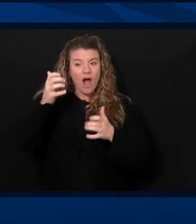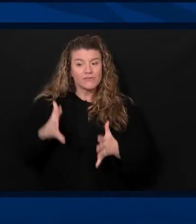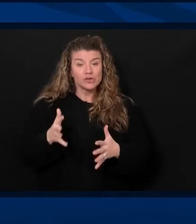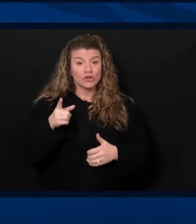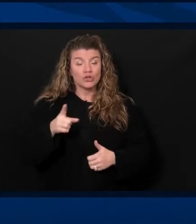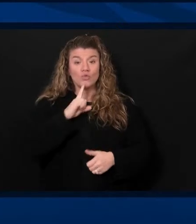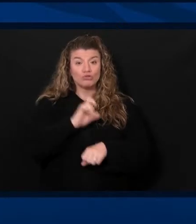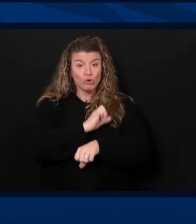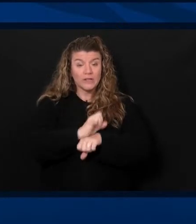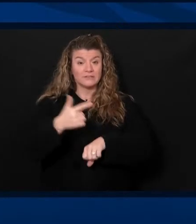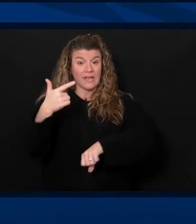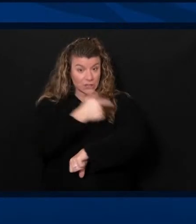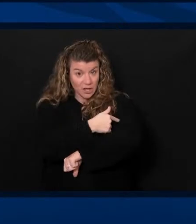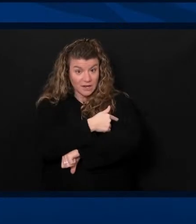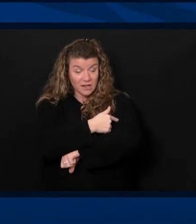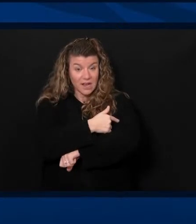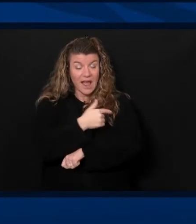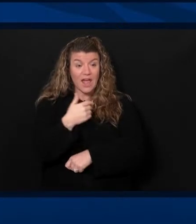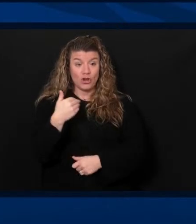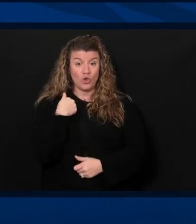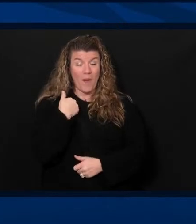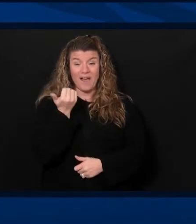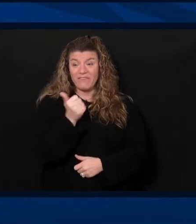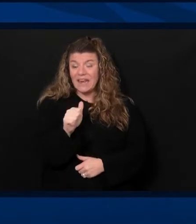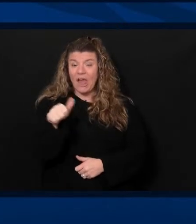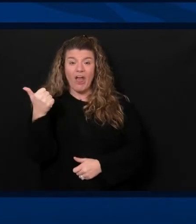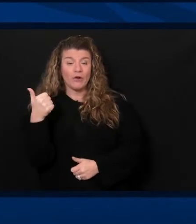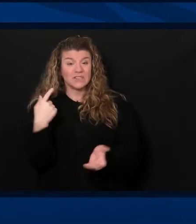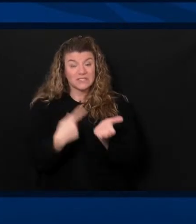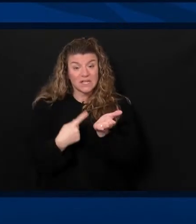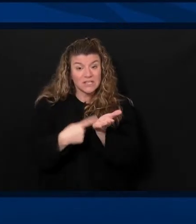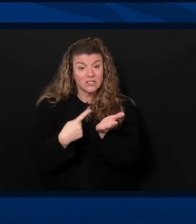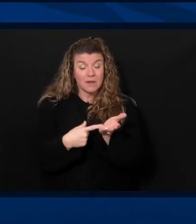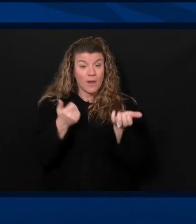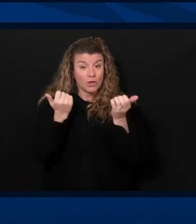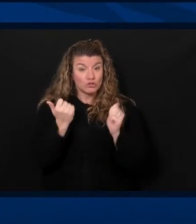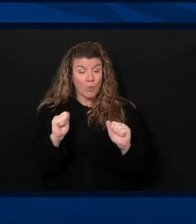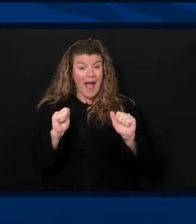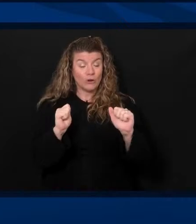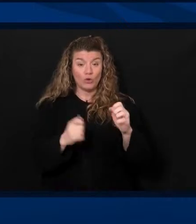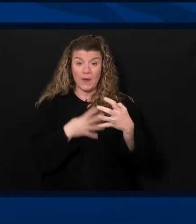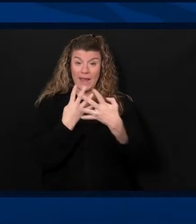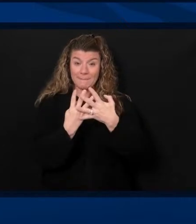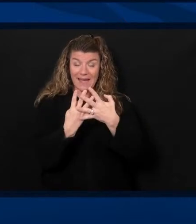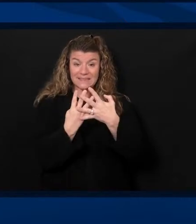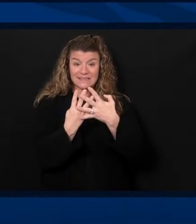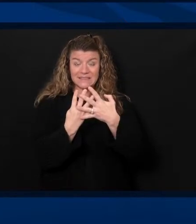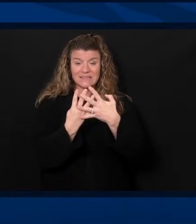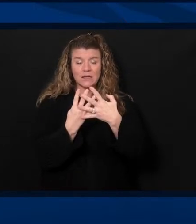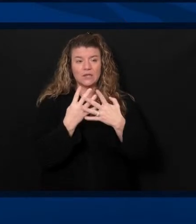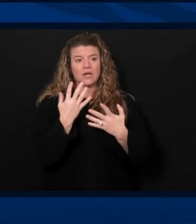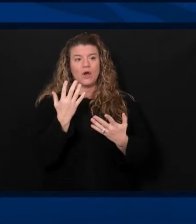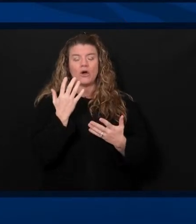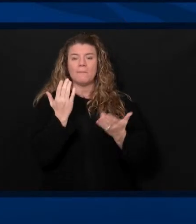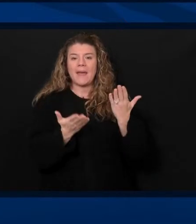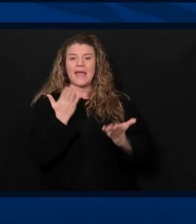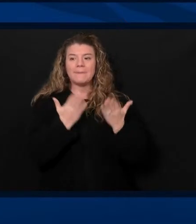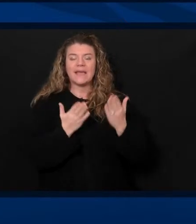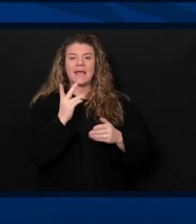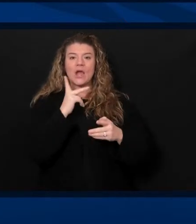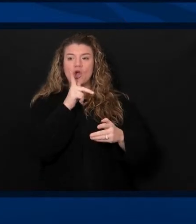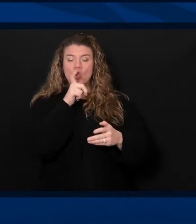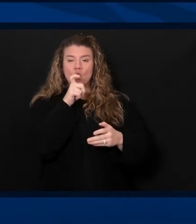into the vaccine, has there been any other talk about trying to get inmates, or at least inmates within the high